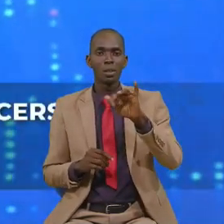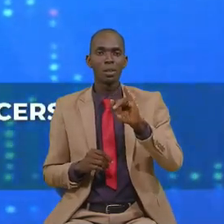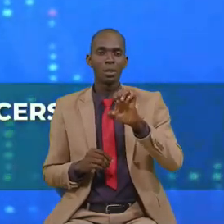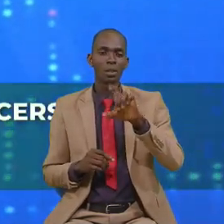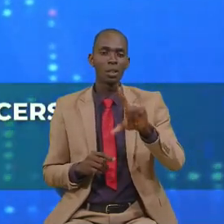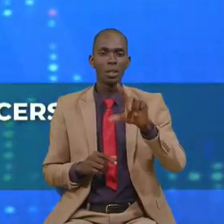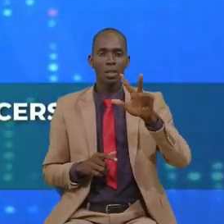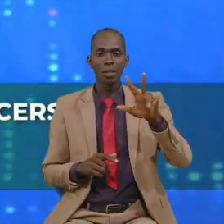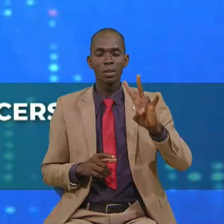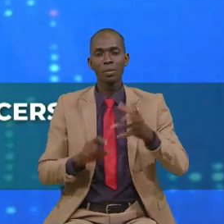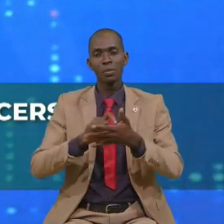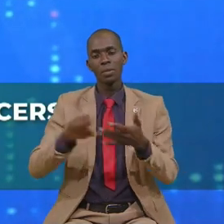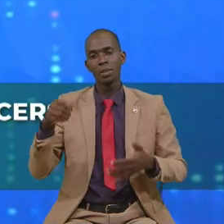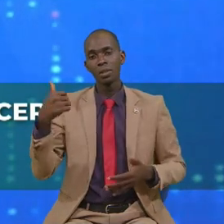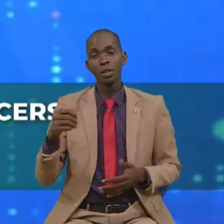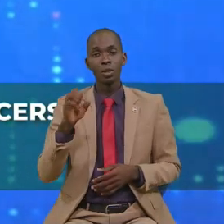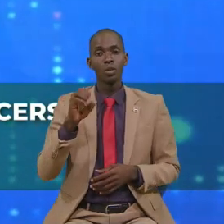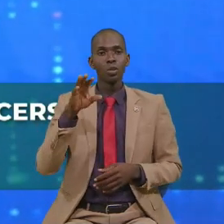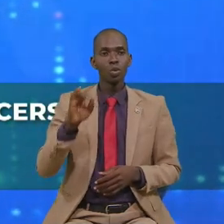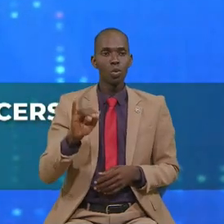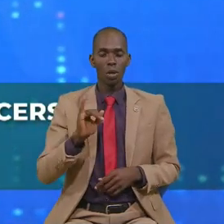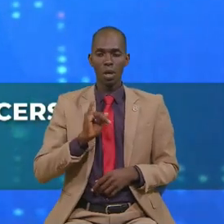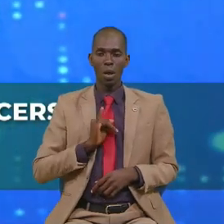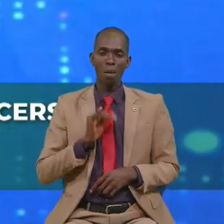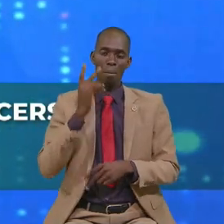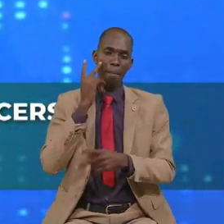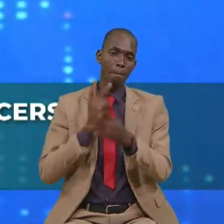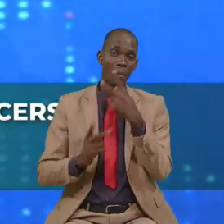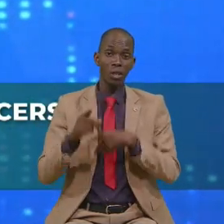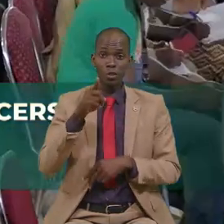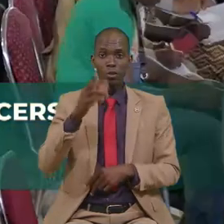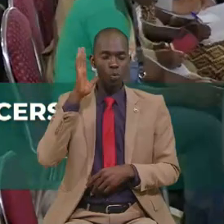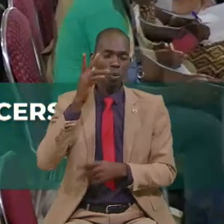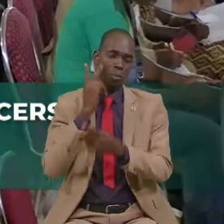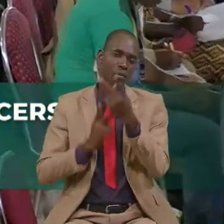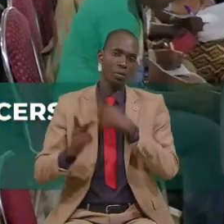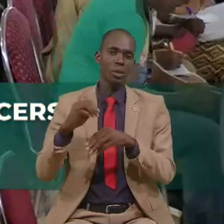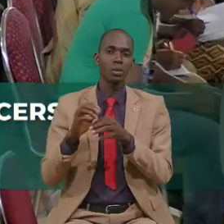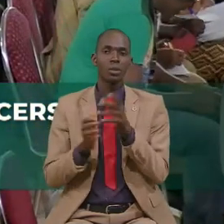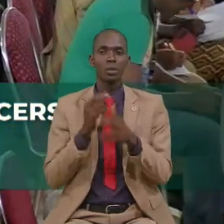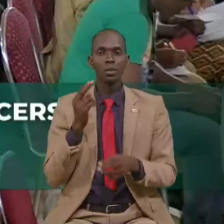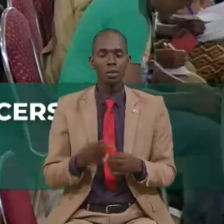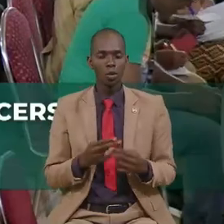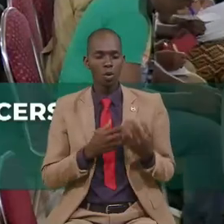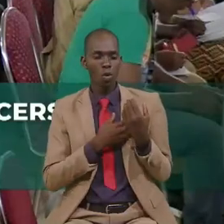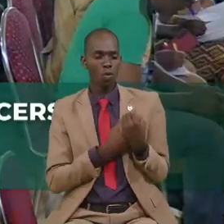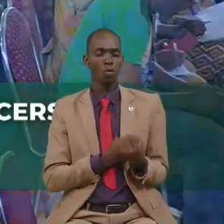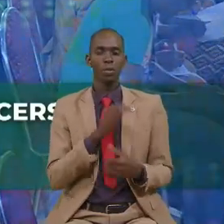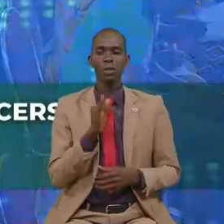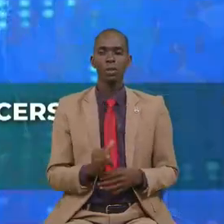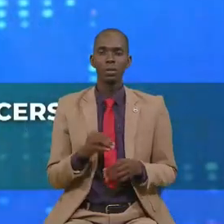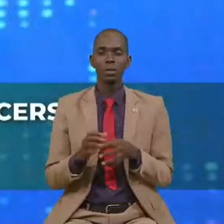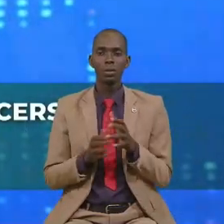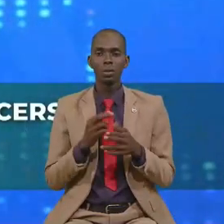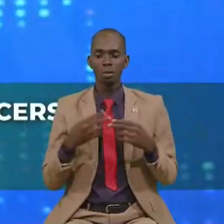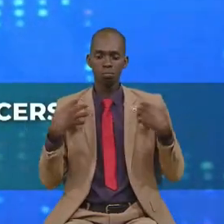10. So I prophesied, you'll prophesy confidently,